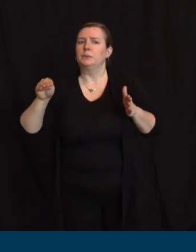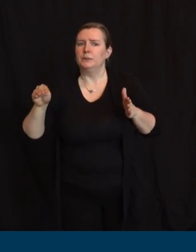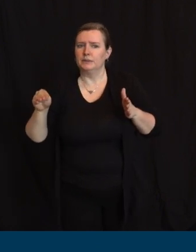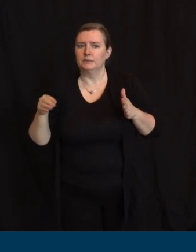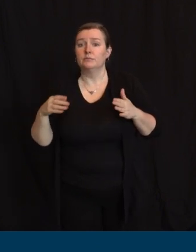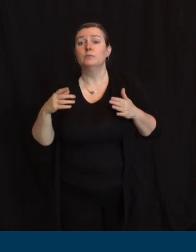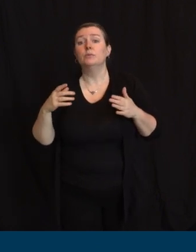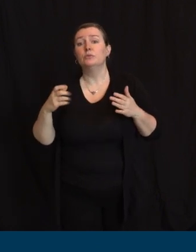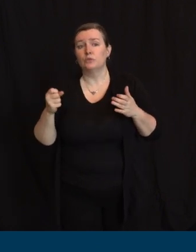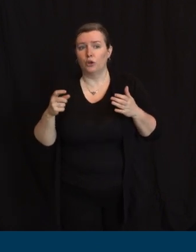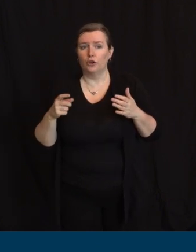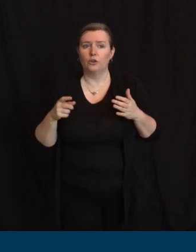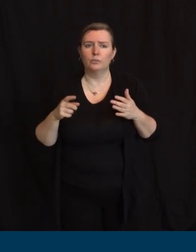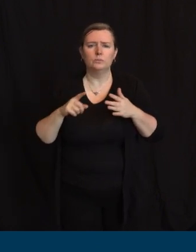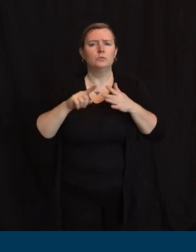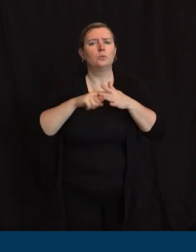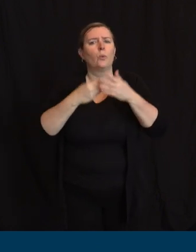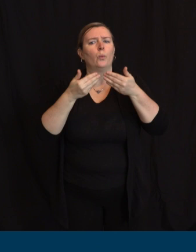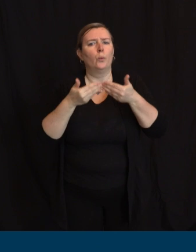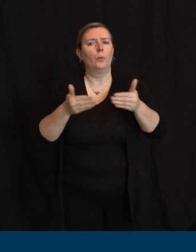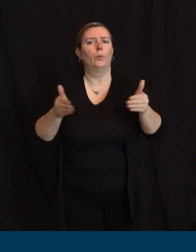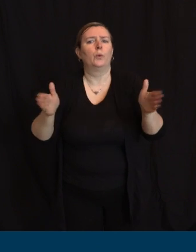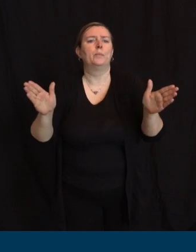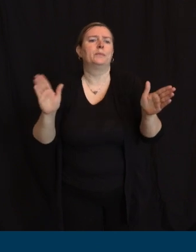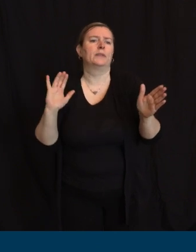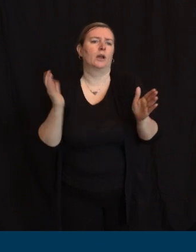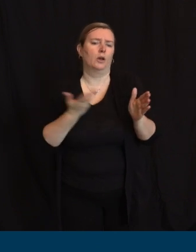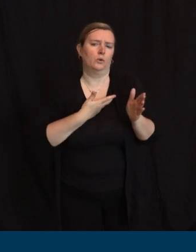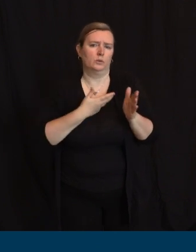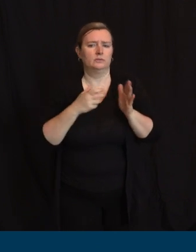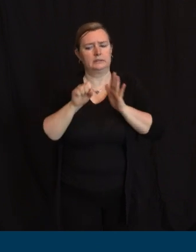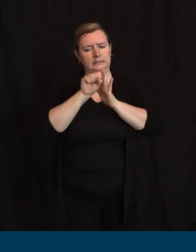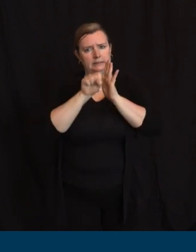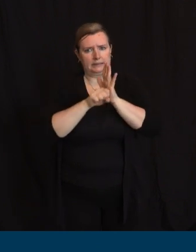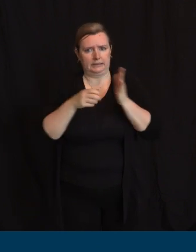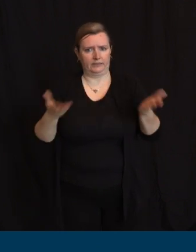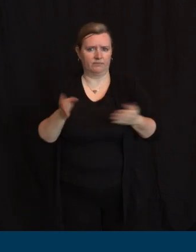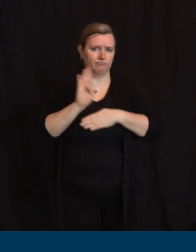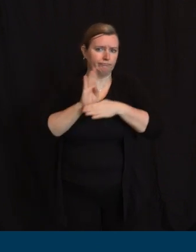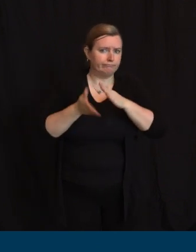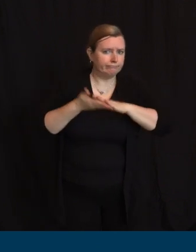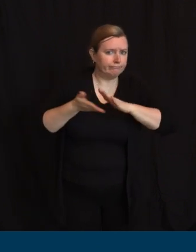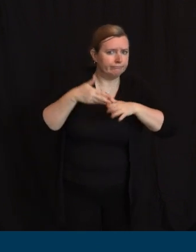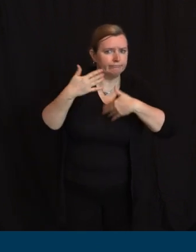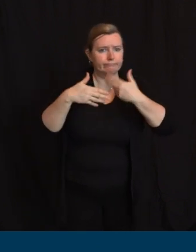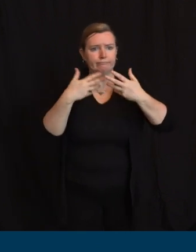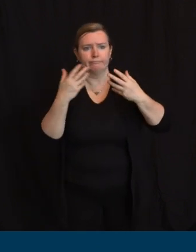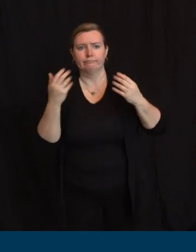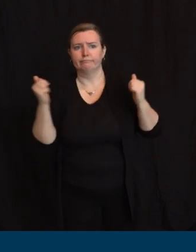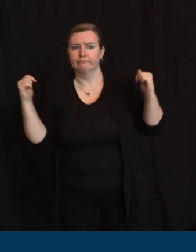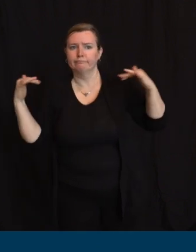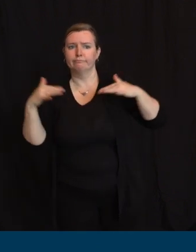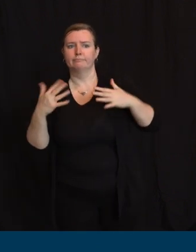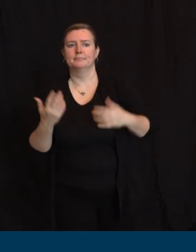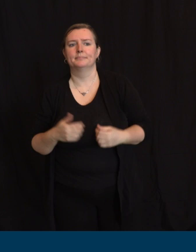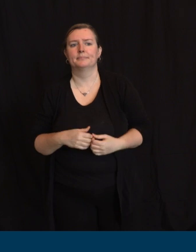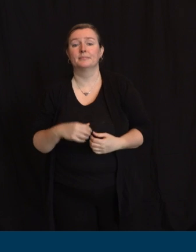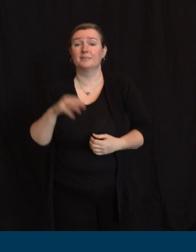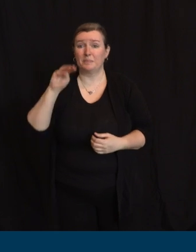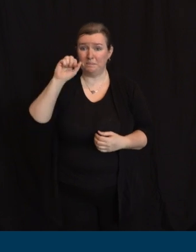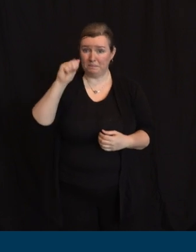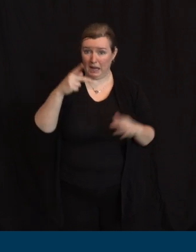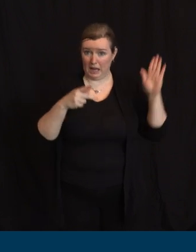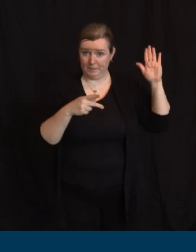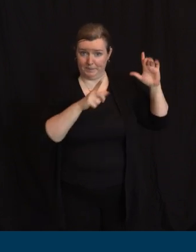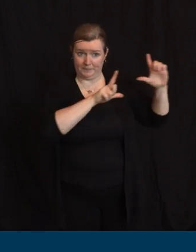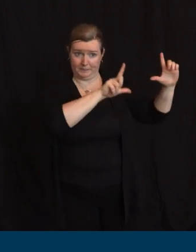process of reopening our state. I've been showing, Dan, help me out here. I've been showing this map every day, and I want us all to see